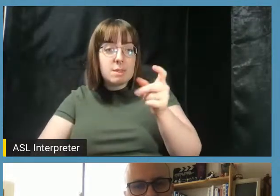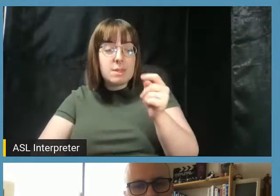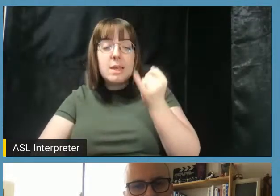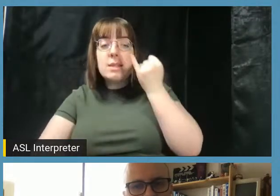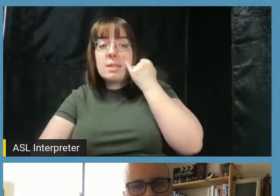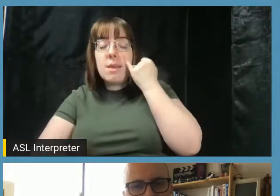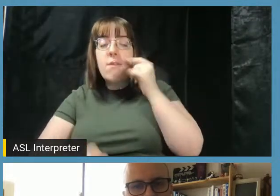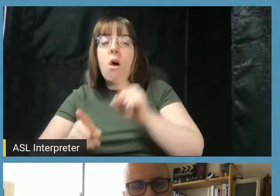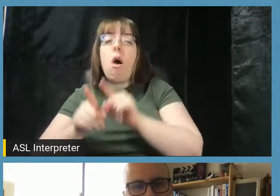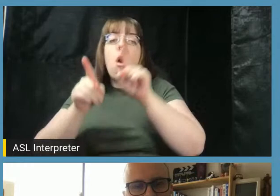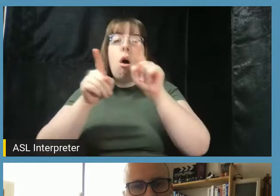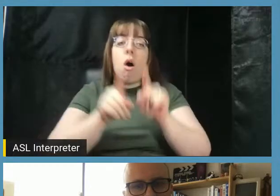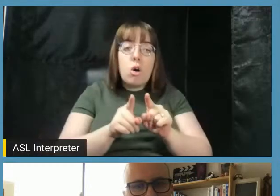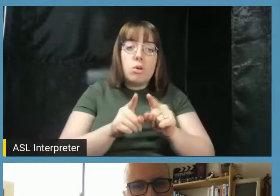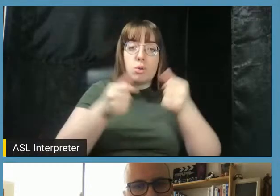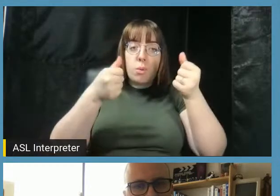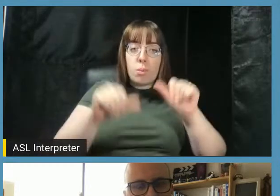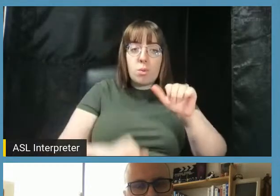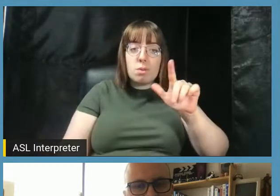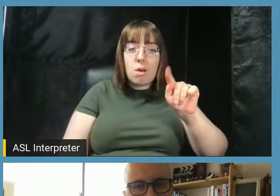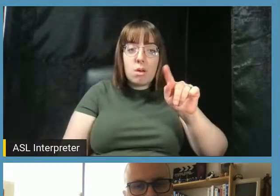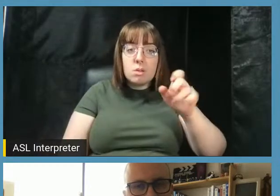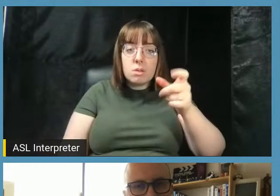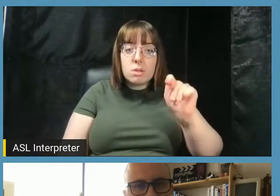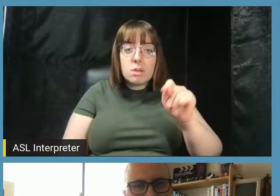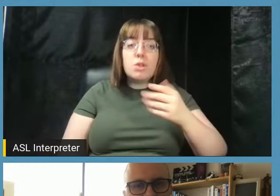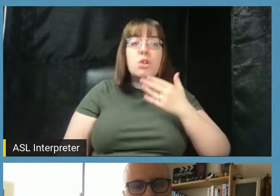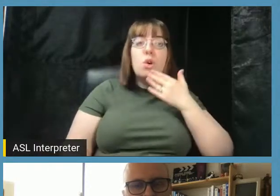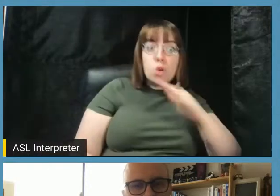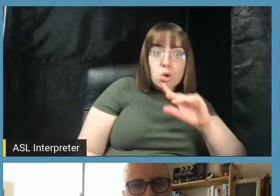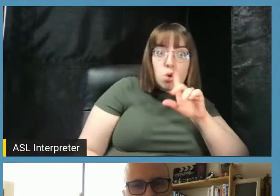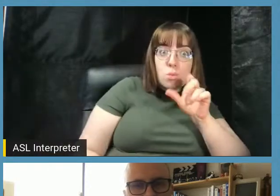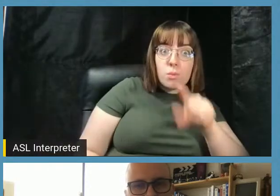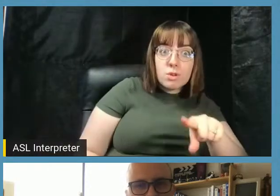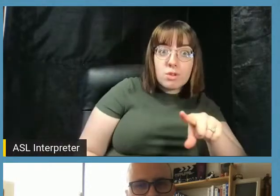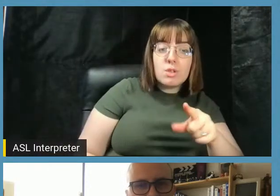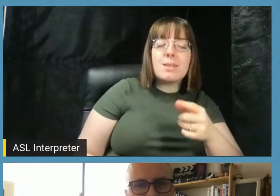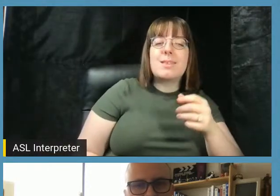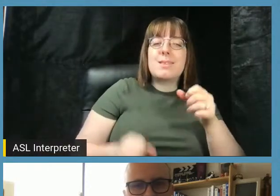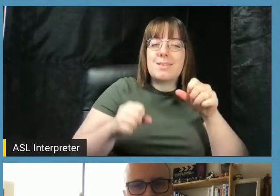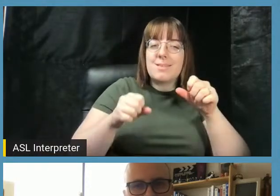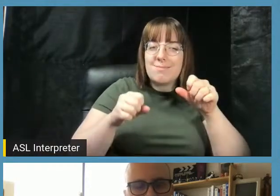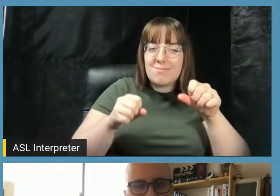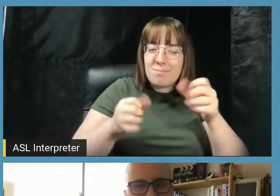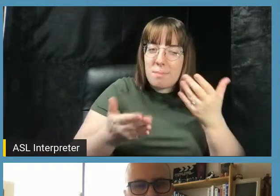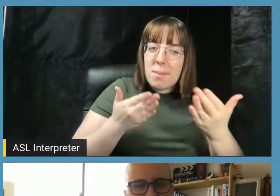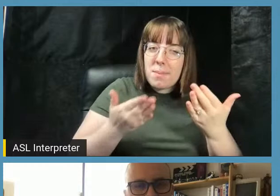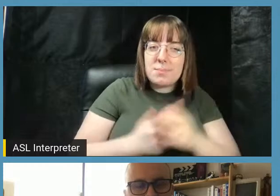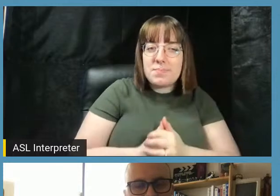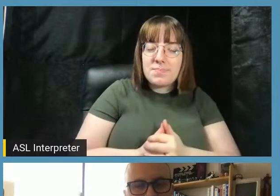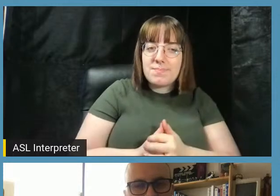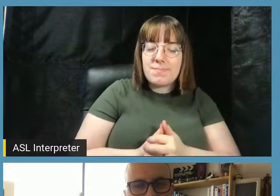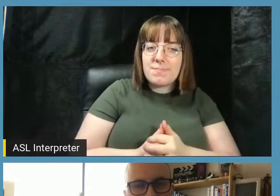text as alt text or in the description? That's a great question. It can be. And the reason is,